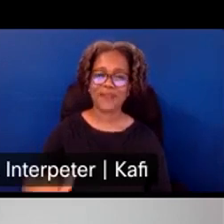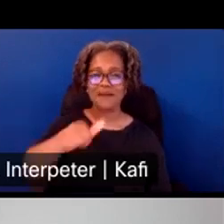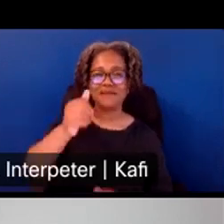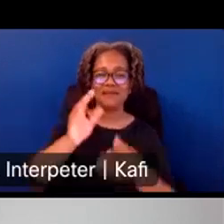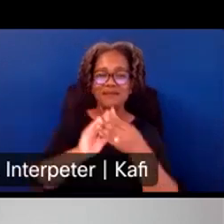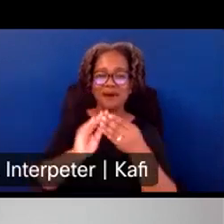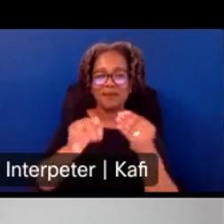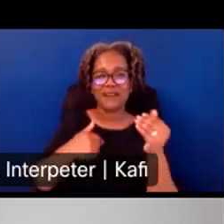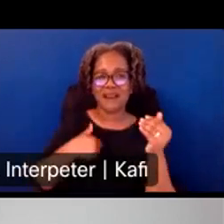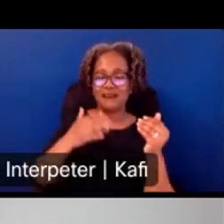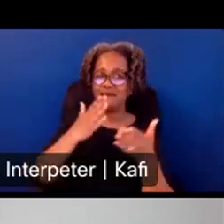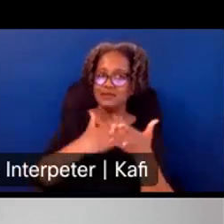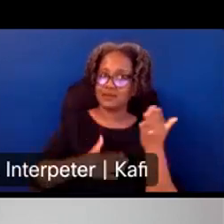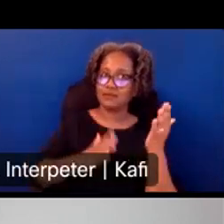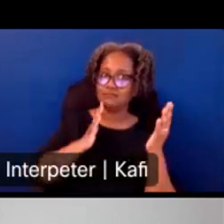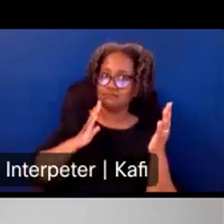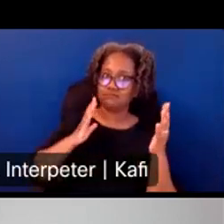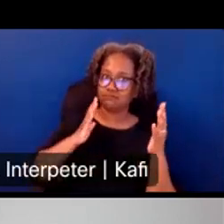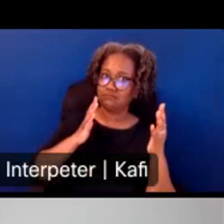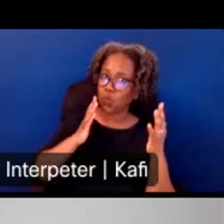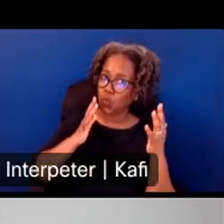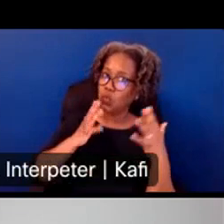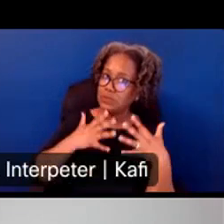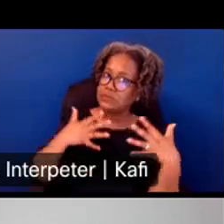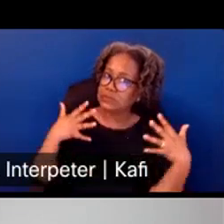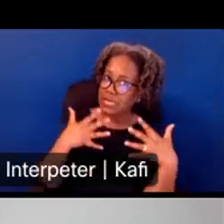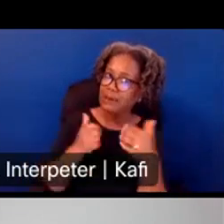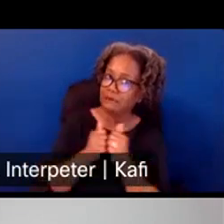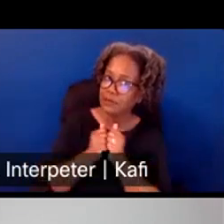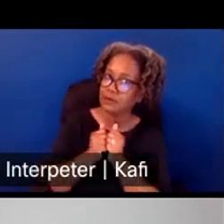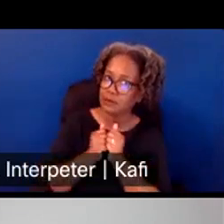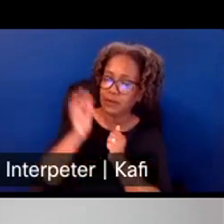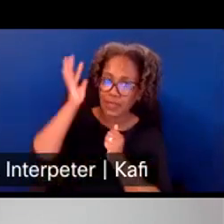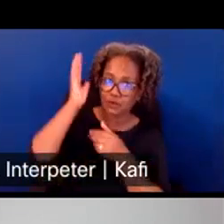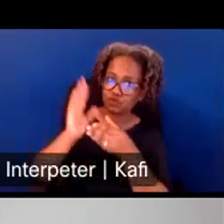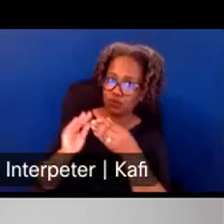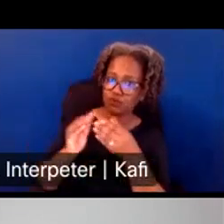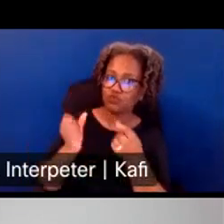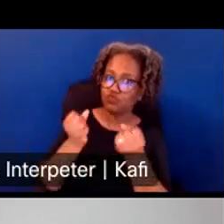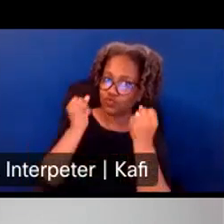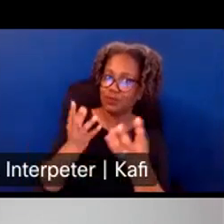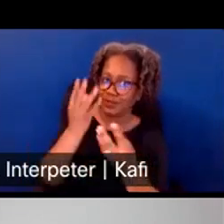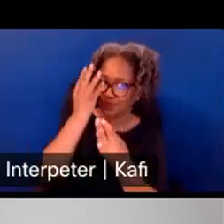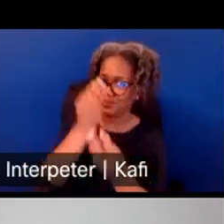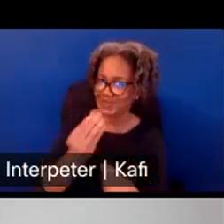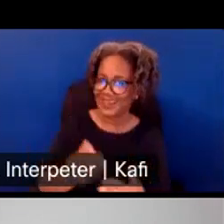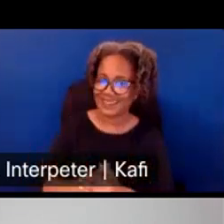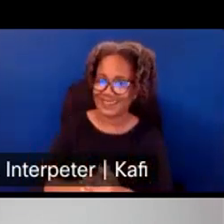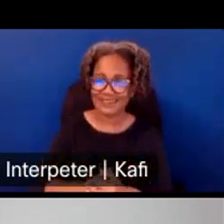that. Scary. Yes. Well, let me tell another one, because again, I am just killing time, and I hope we won't lose